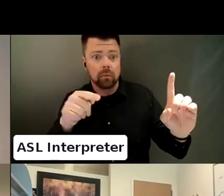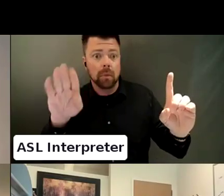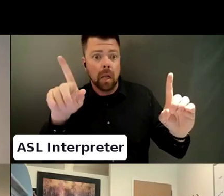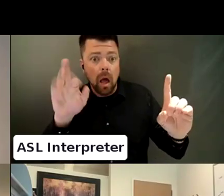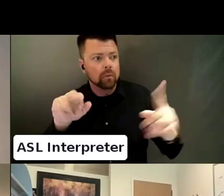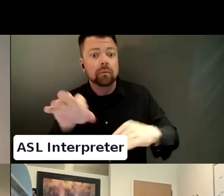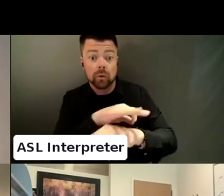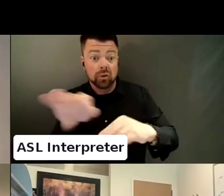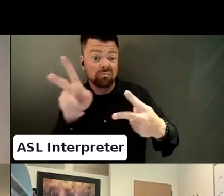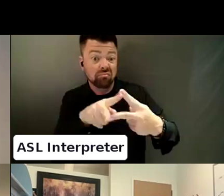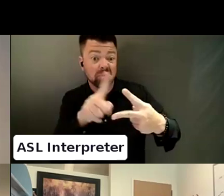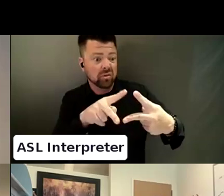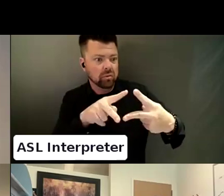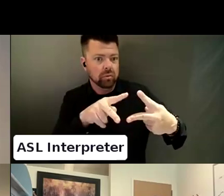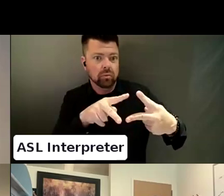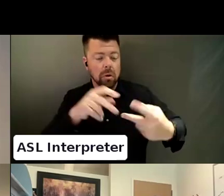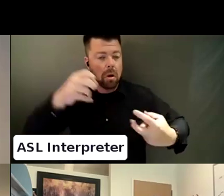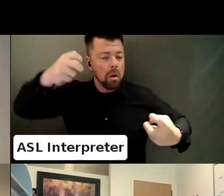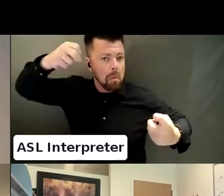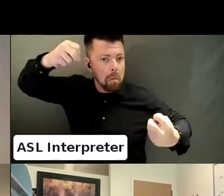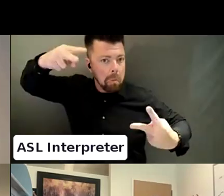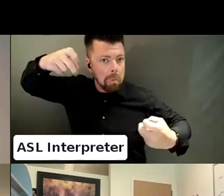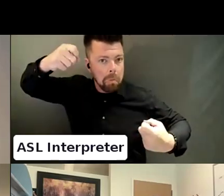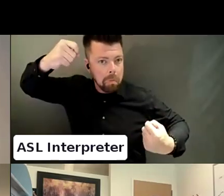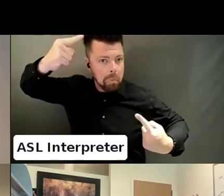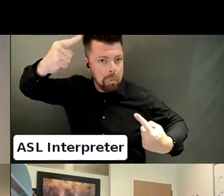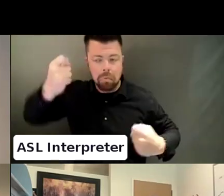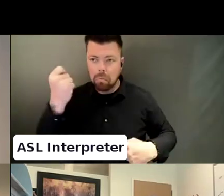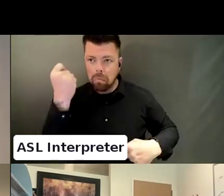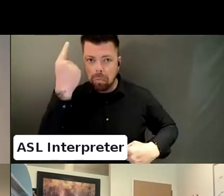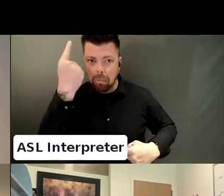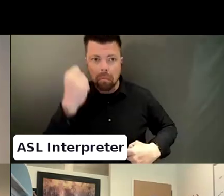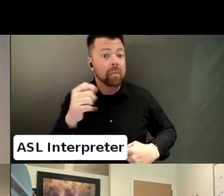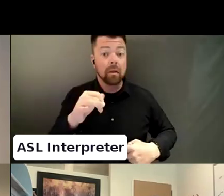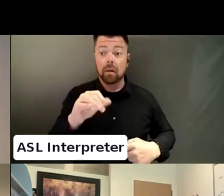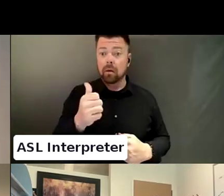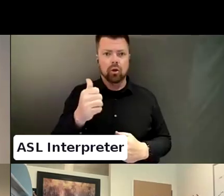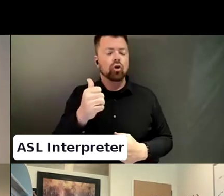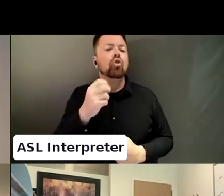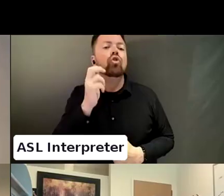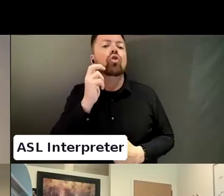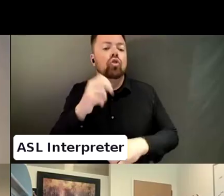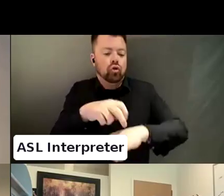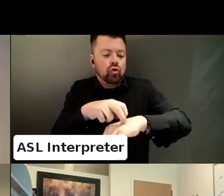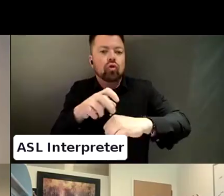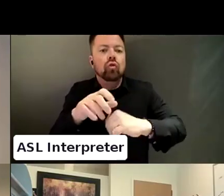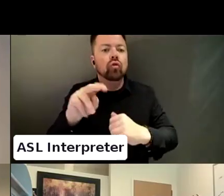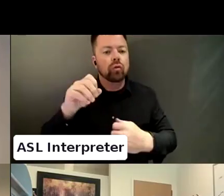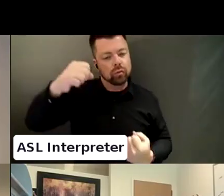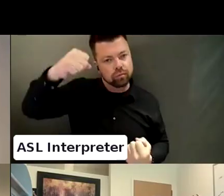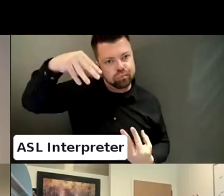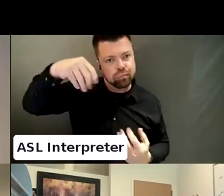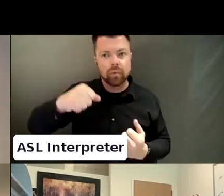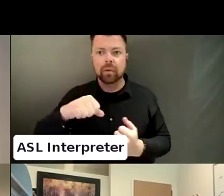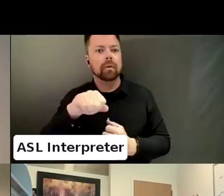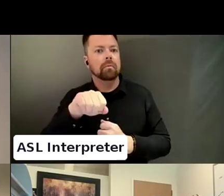those signals to stimulate the spinal cord or the peripheral nerves that are associated with bowel and bladder functions.